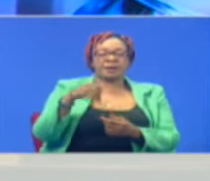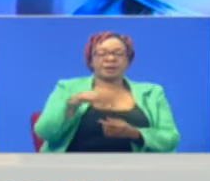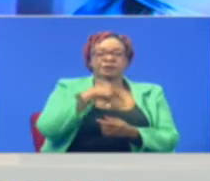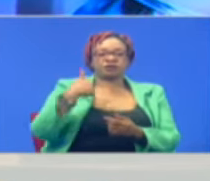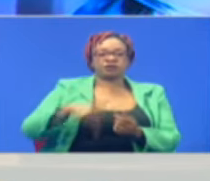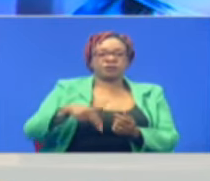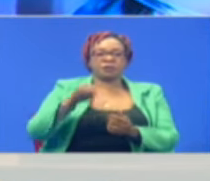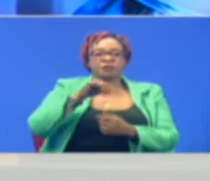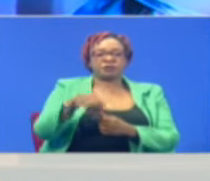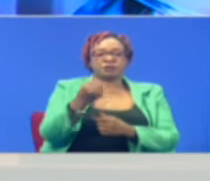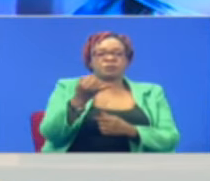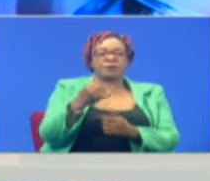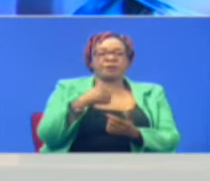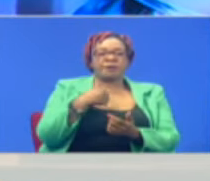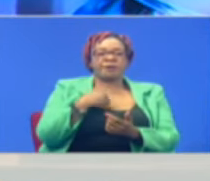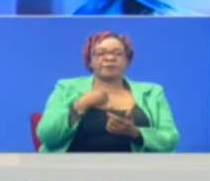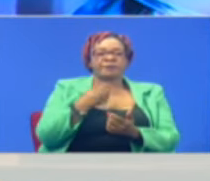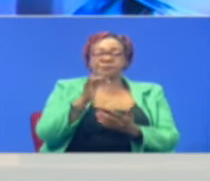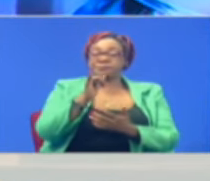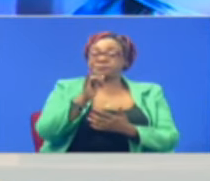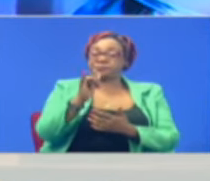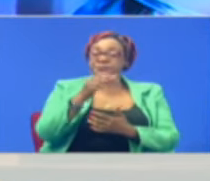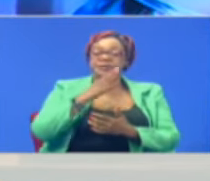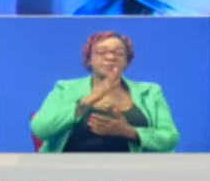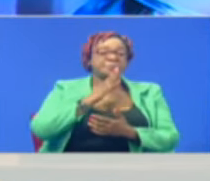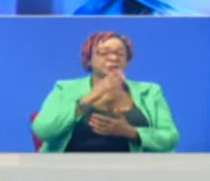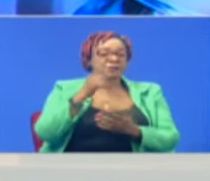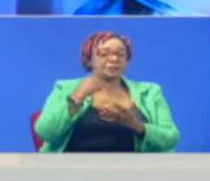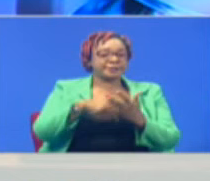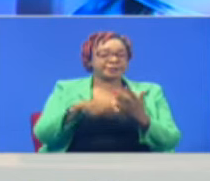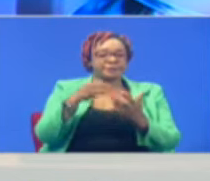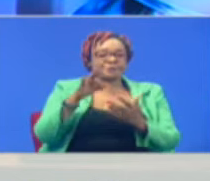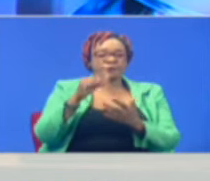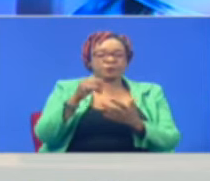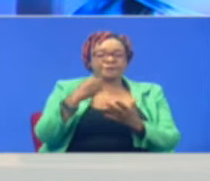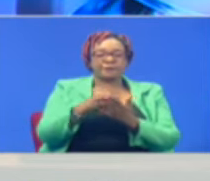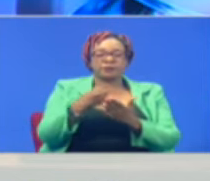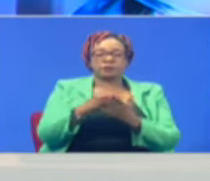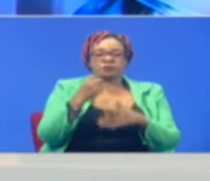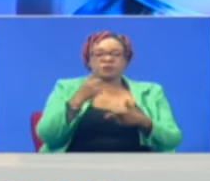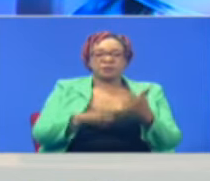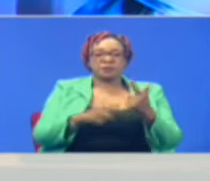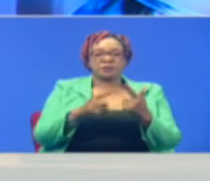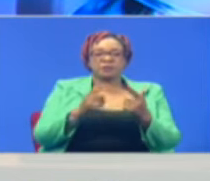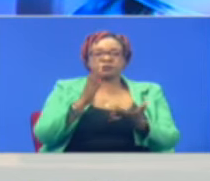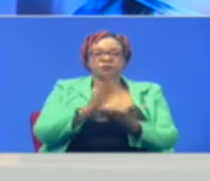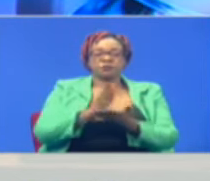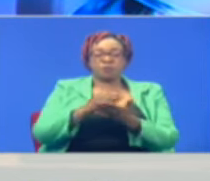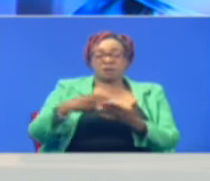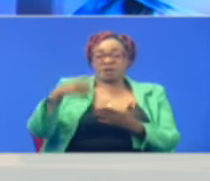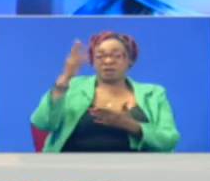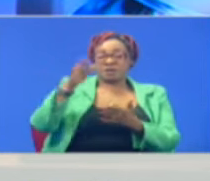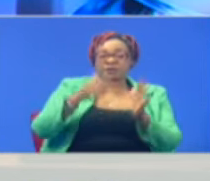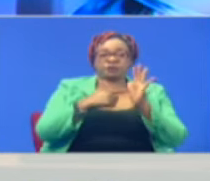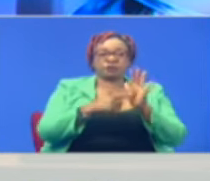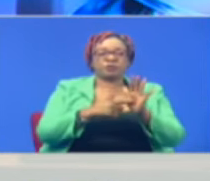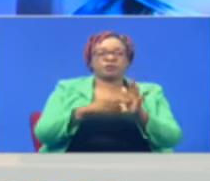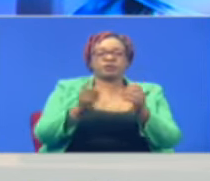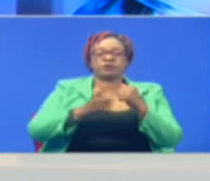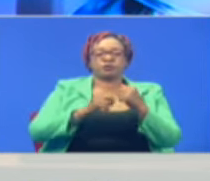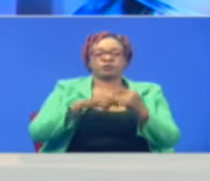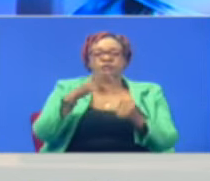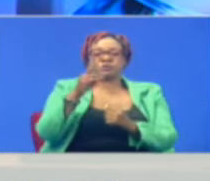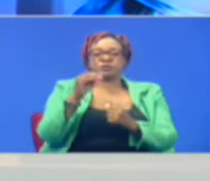debt servicing burden borne by the taxpayer in the current financial year is actually higher than indicated in the June